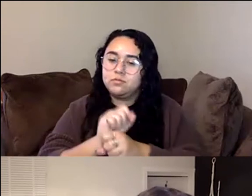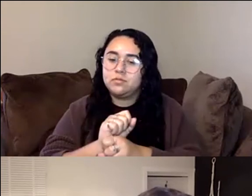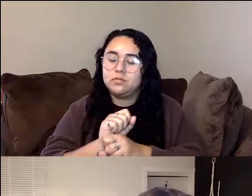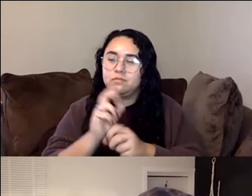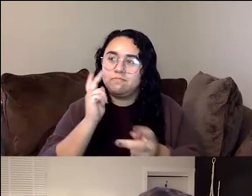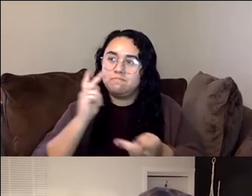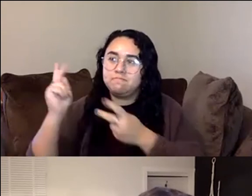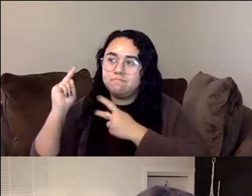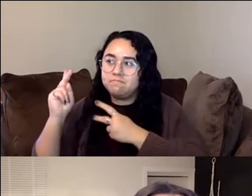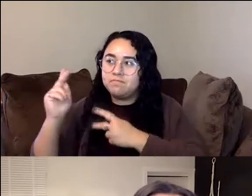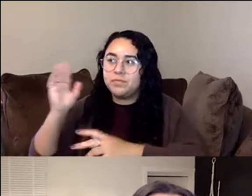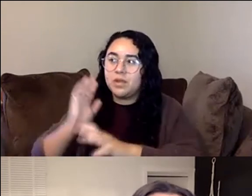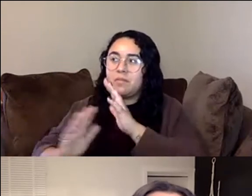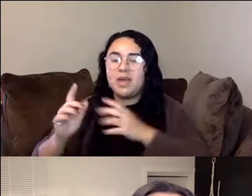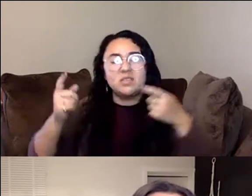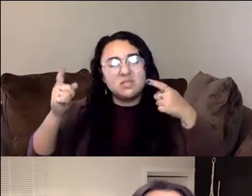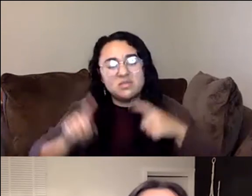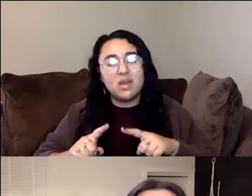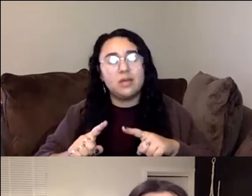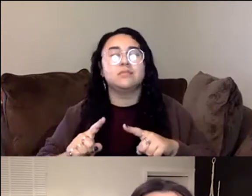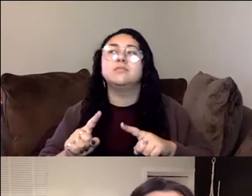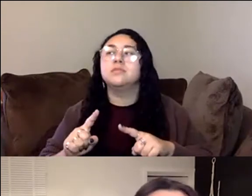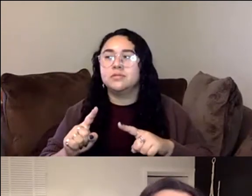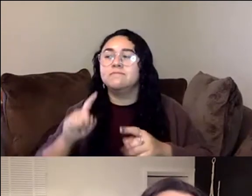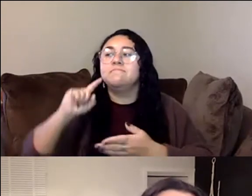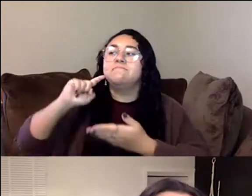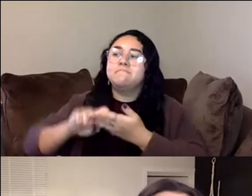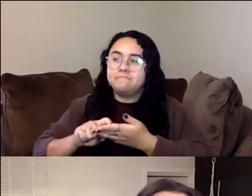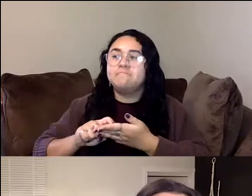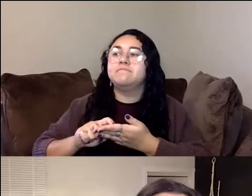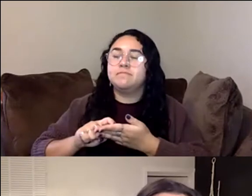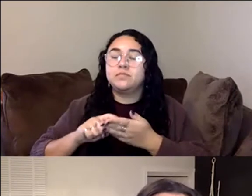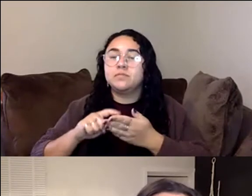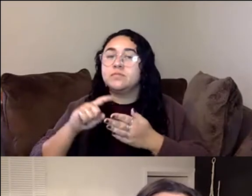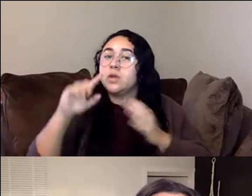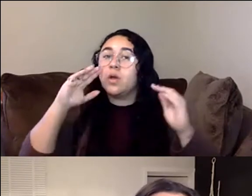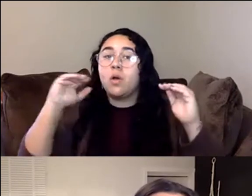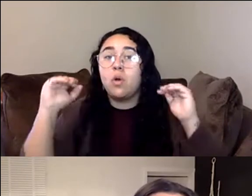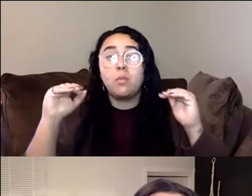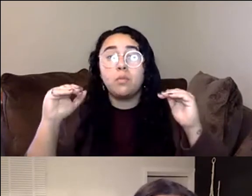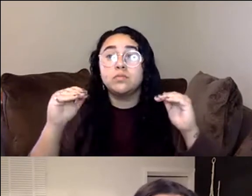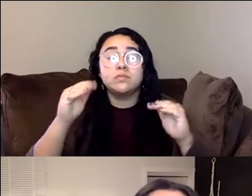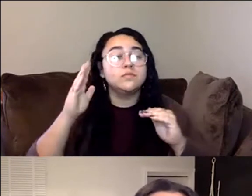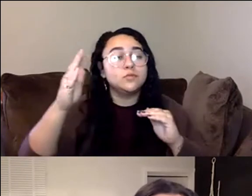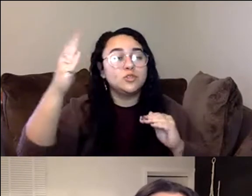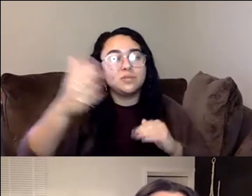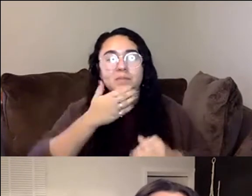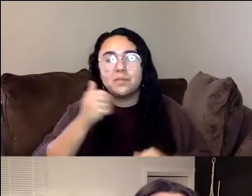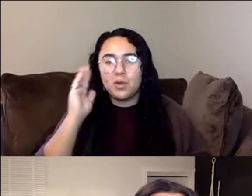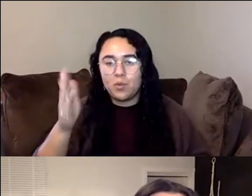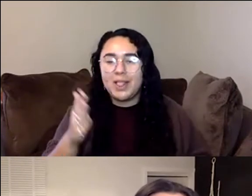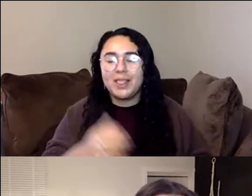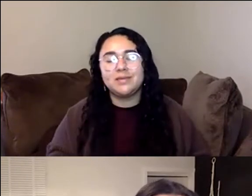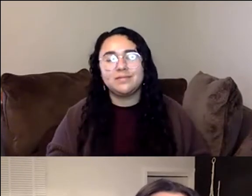past indiscretions in hopes to achieve a better future. As a BIPOC fellowship with lived experience